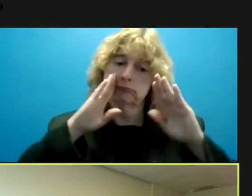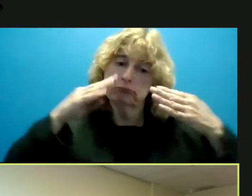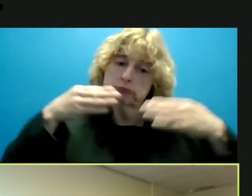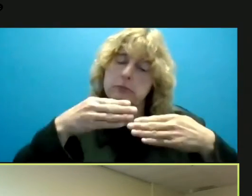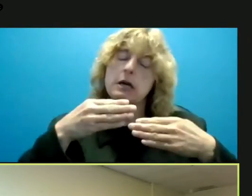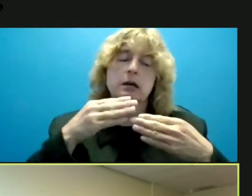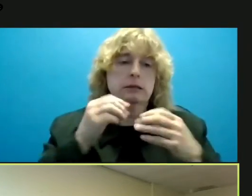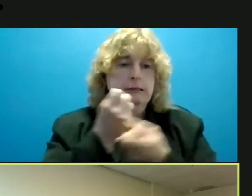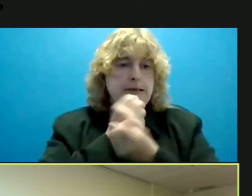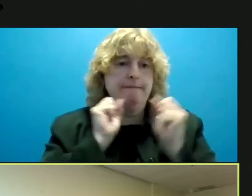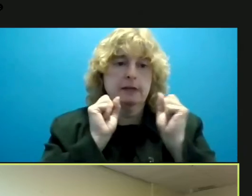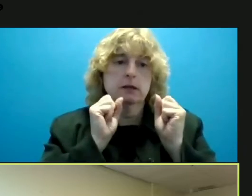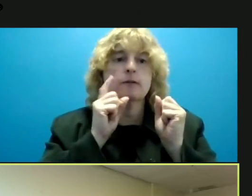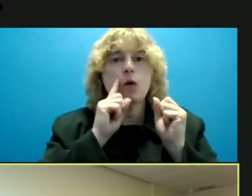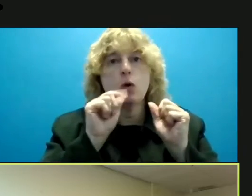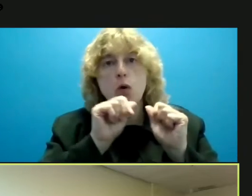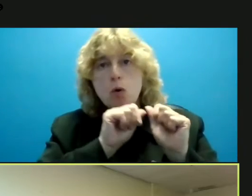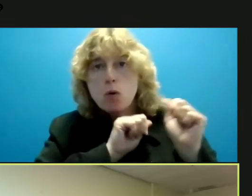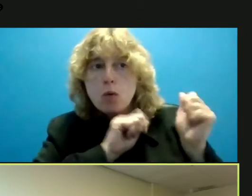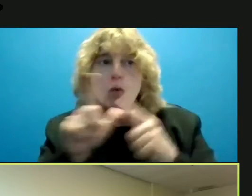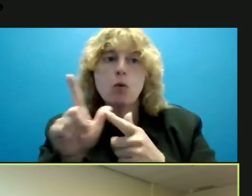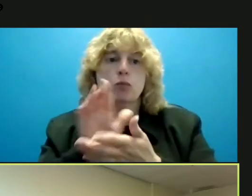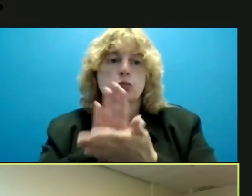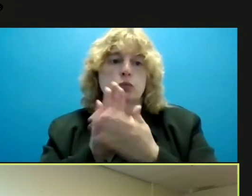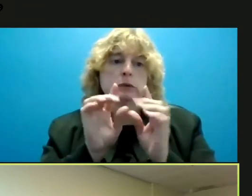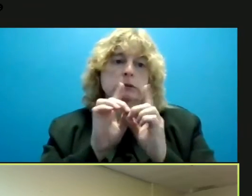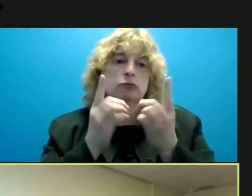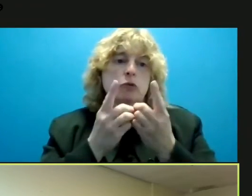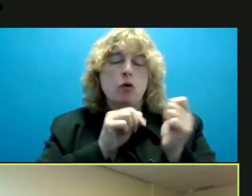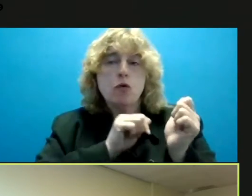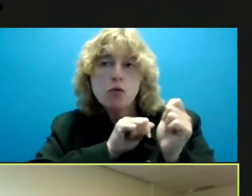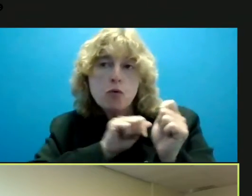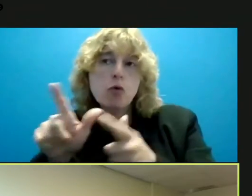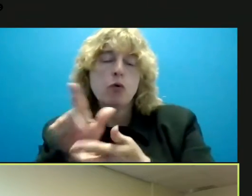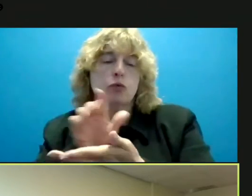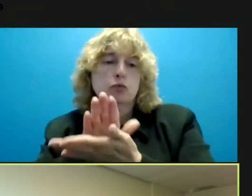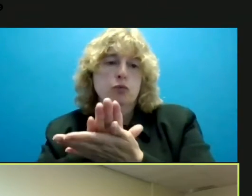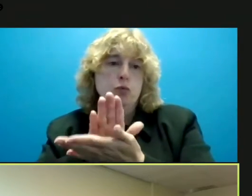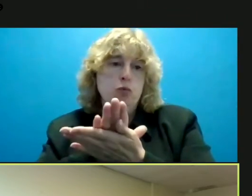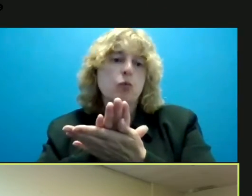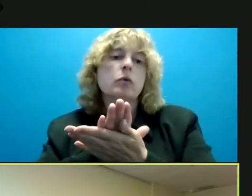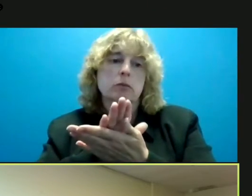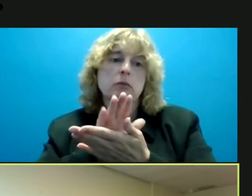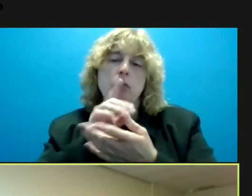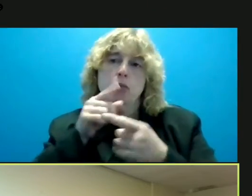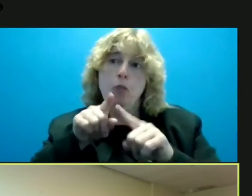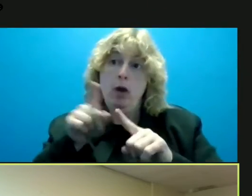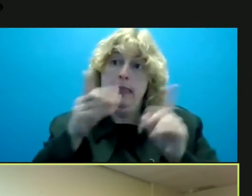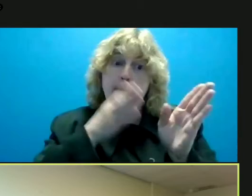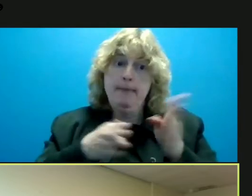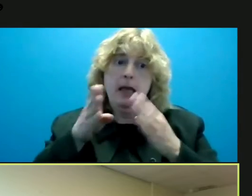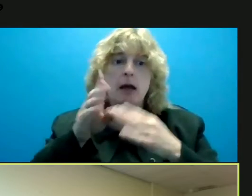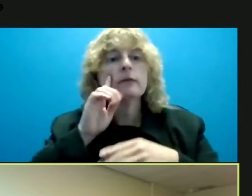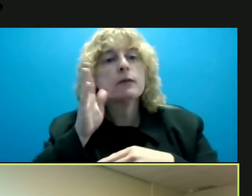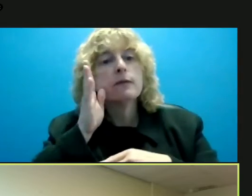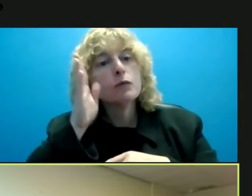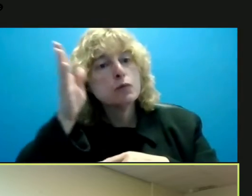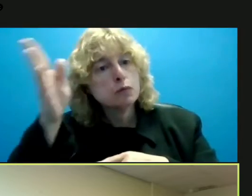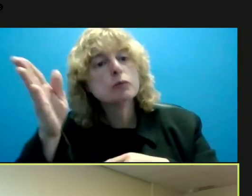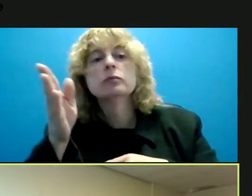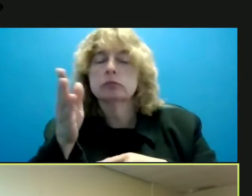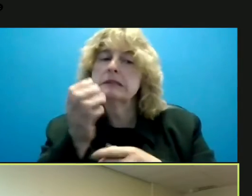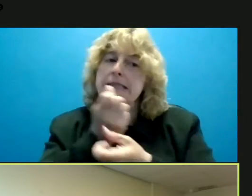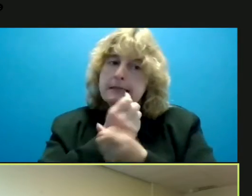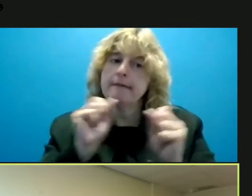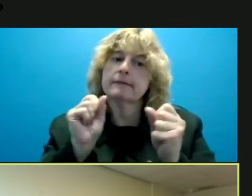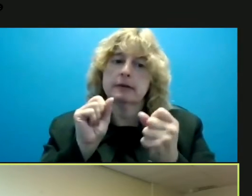priority for them as they're planning for the future. And I would also highlight that, you know, we need to recognize our